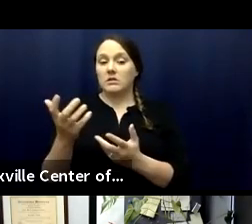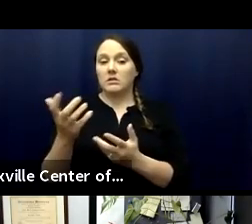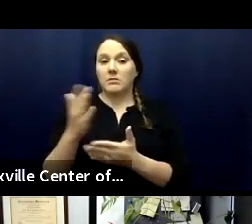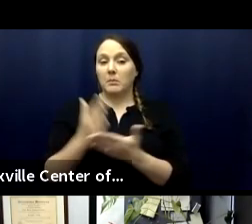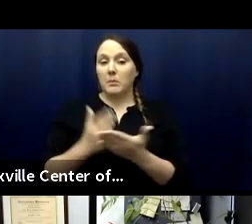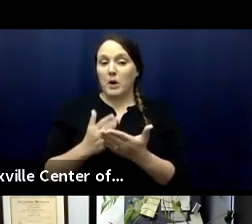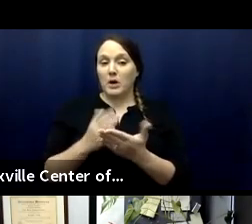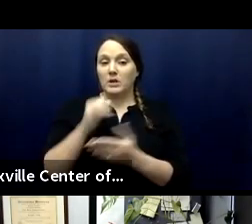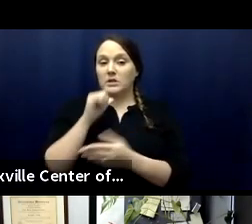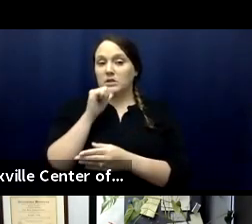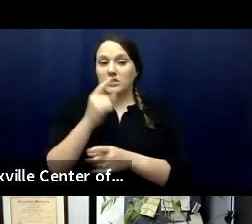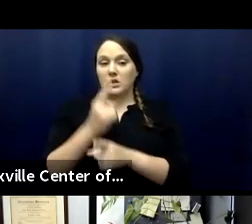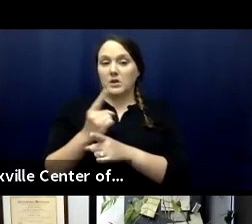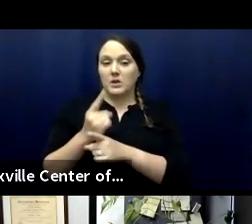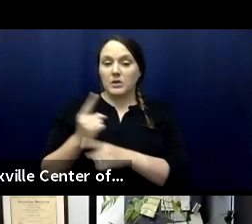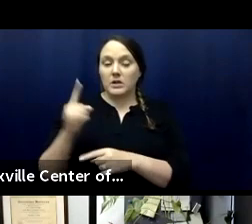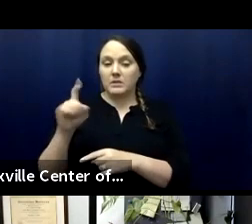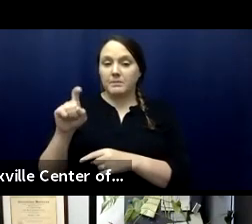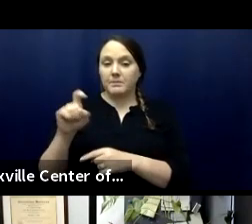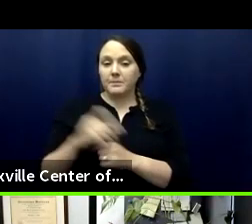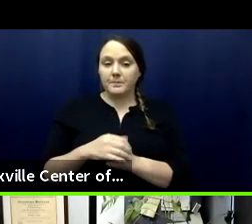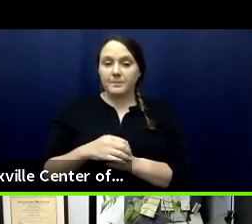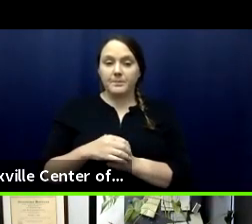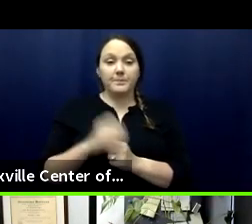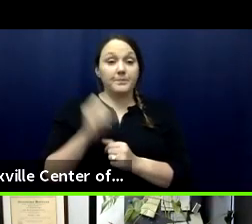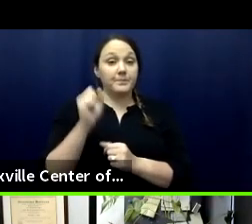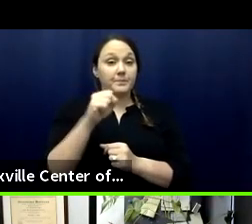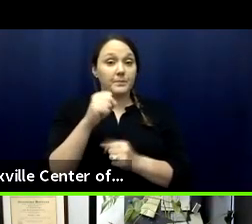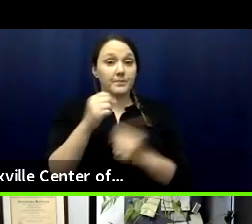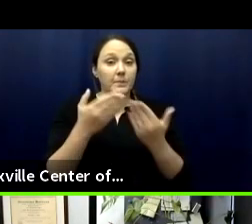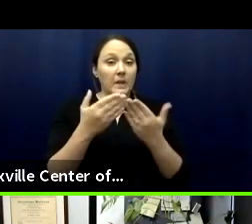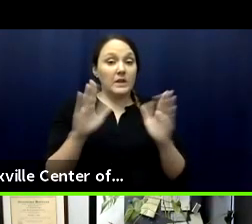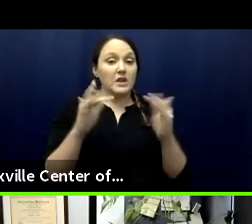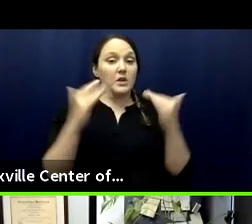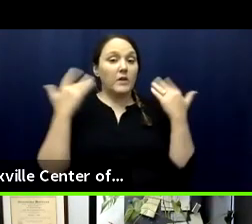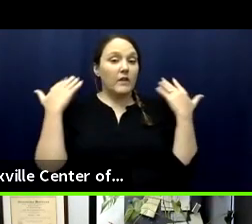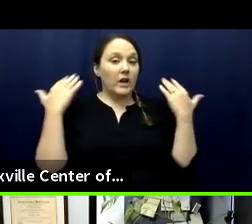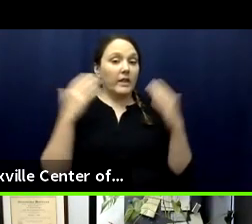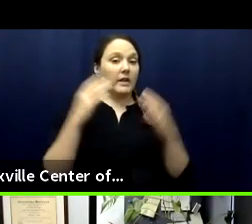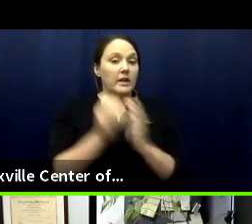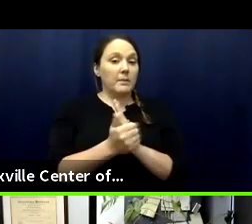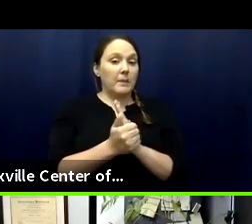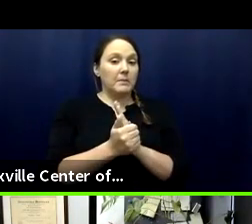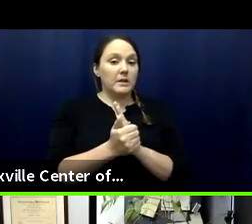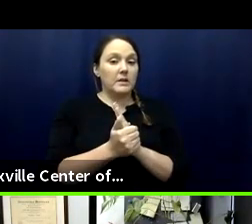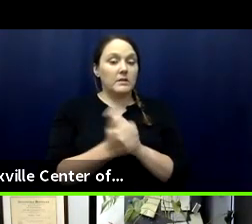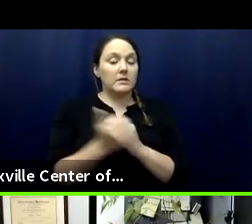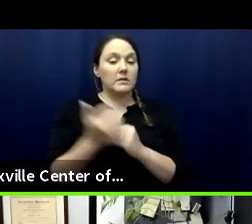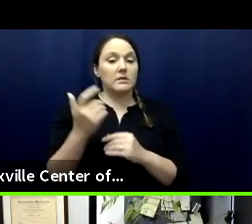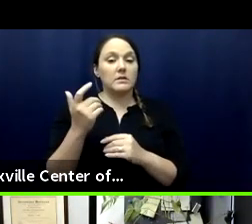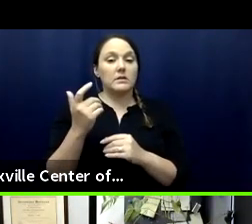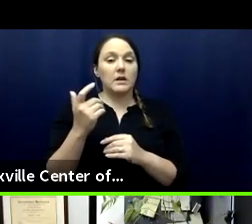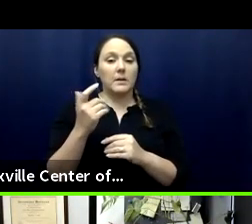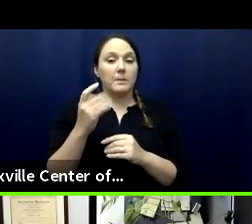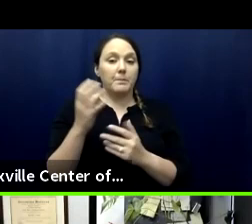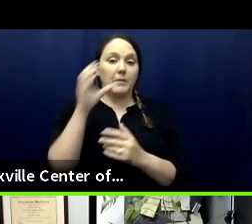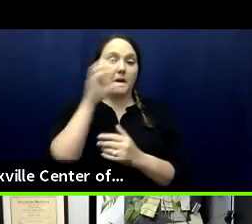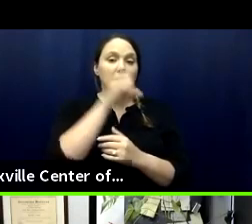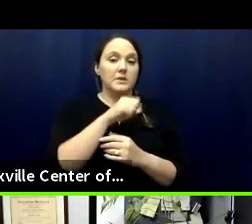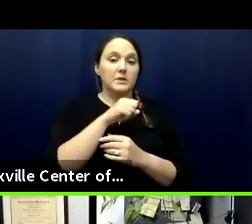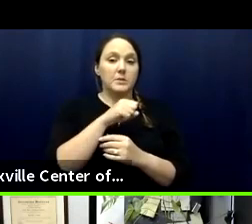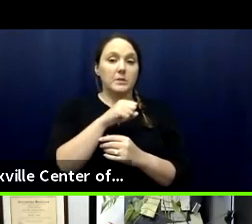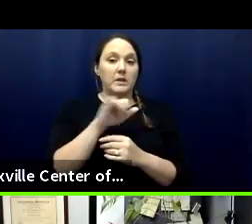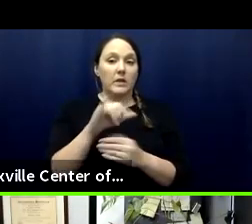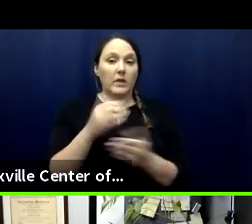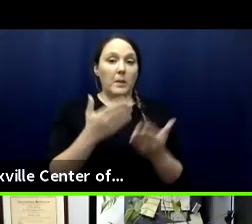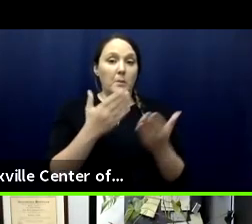pieces that are inaccurate? Yes, in general, it'd be a friendly amendment, presuming that the mover and